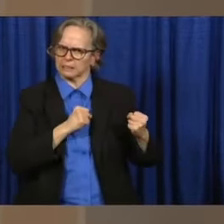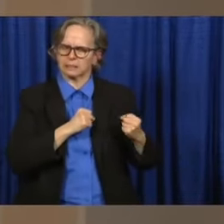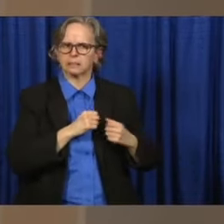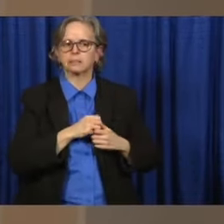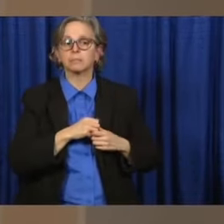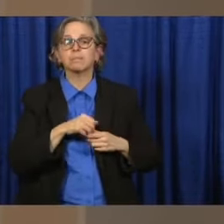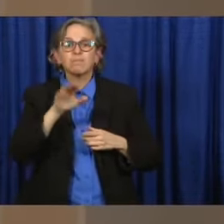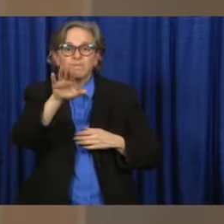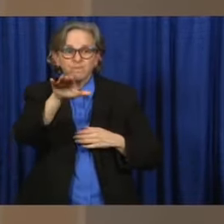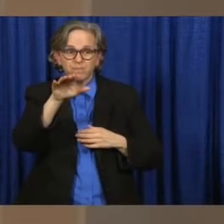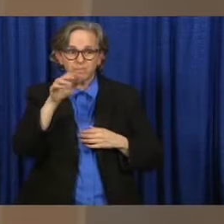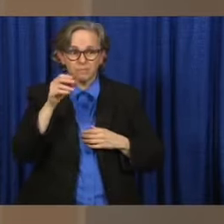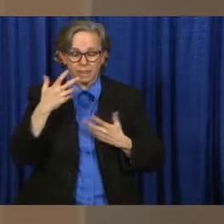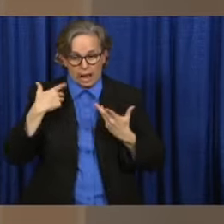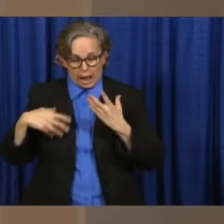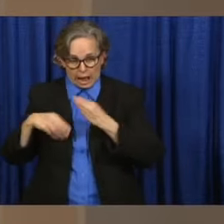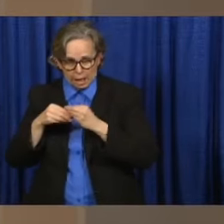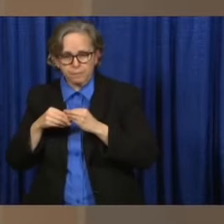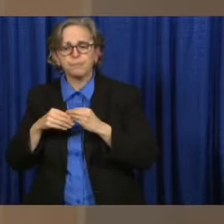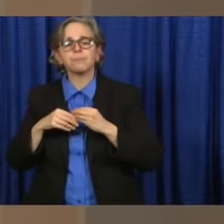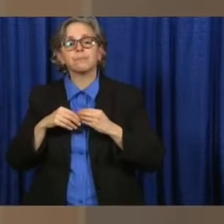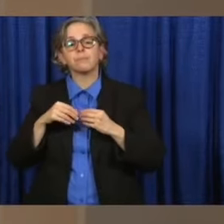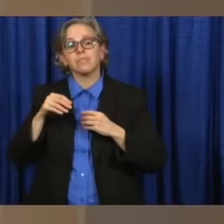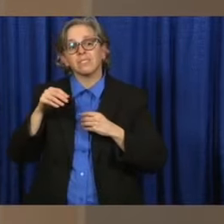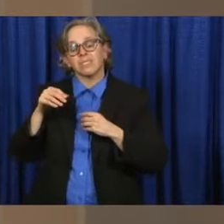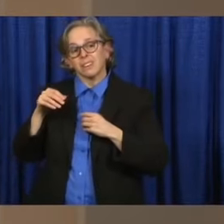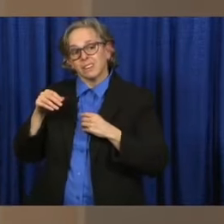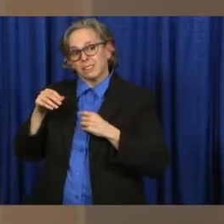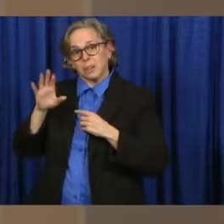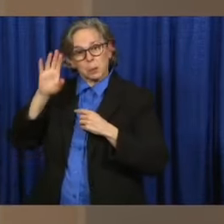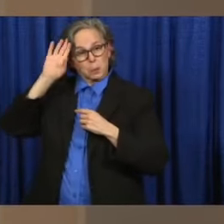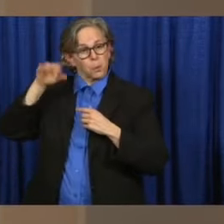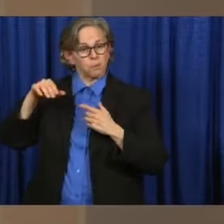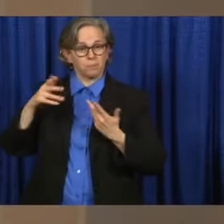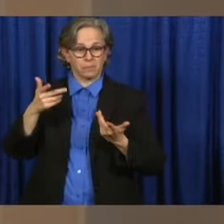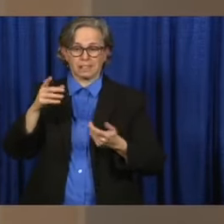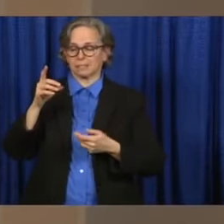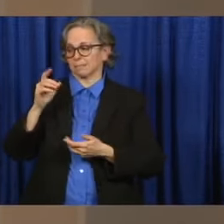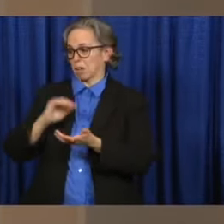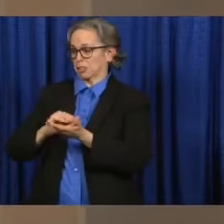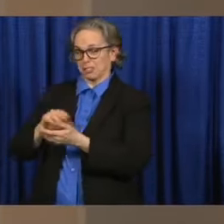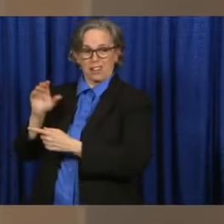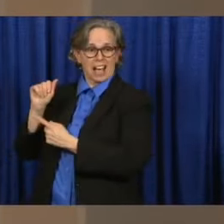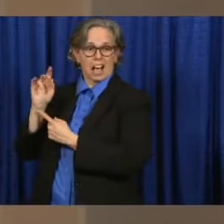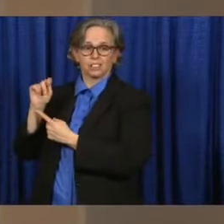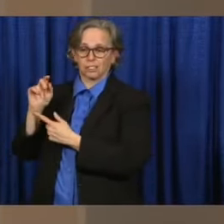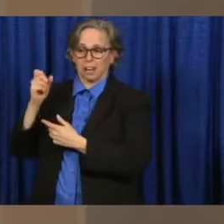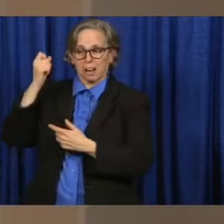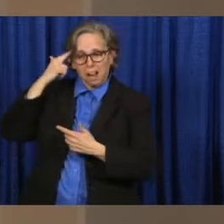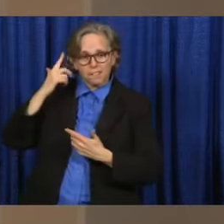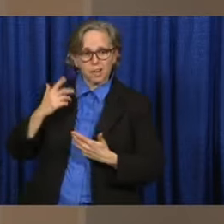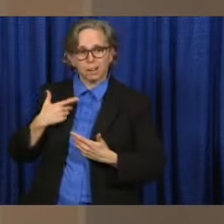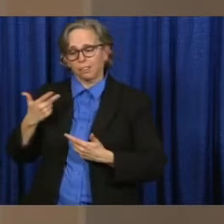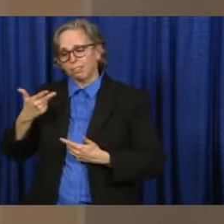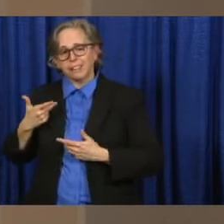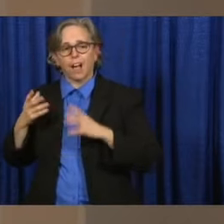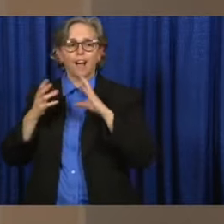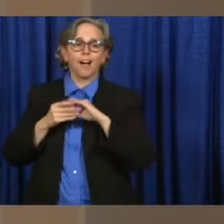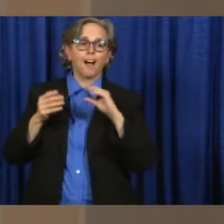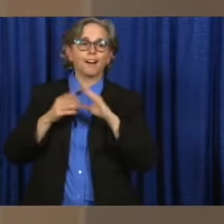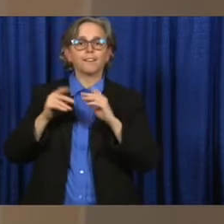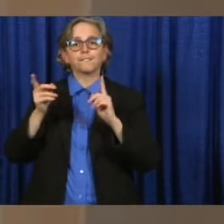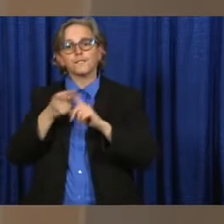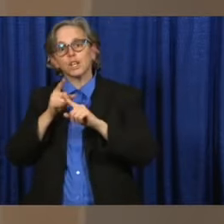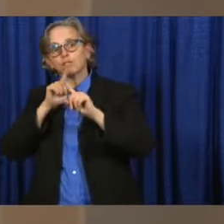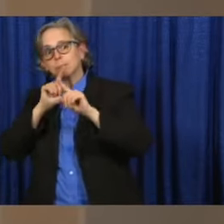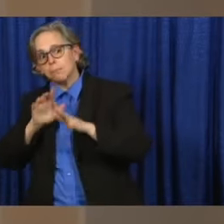into yours. You know, Dr. Acton and the governor and I talk about the first responders and healthcare workers that are